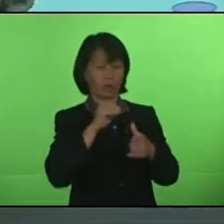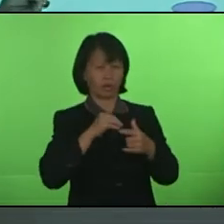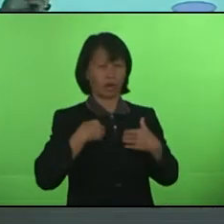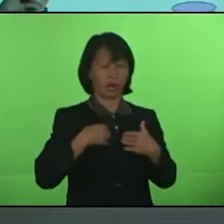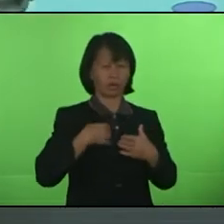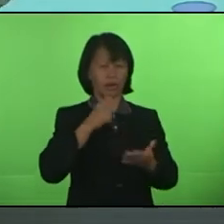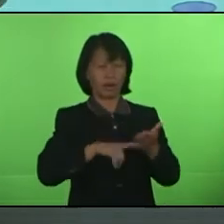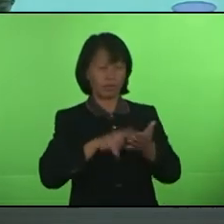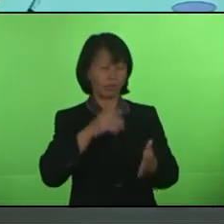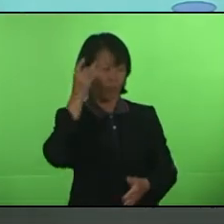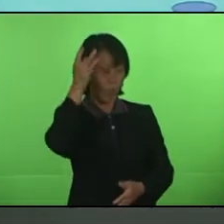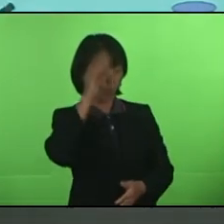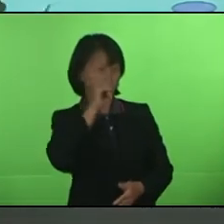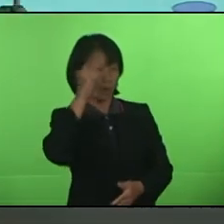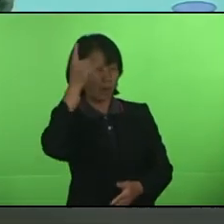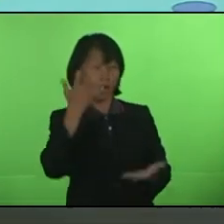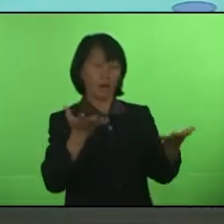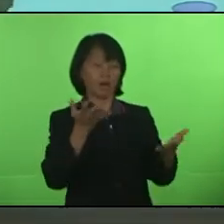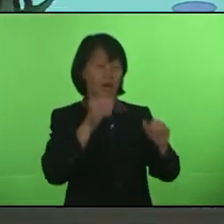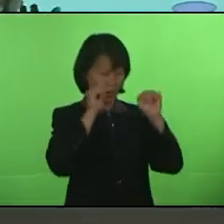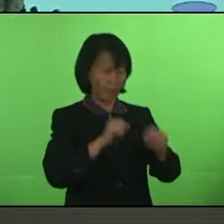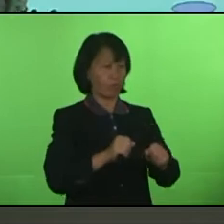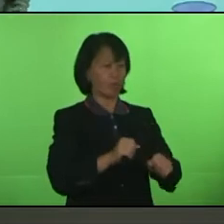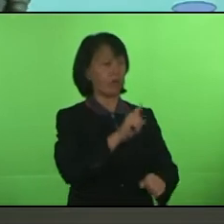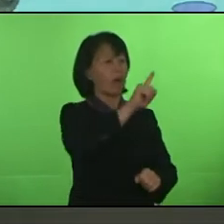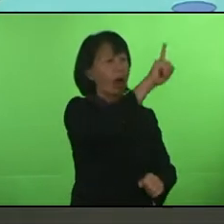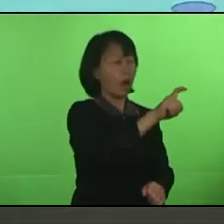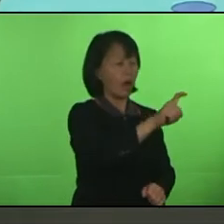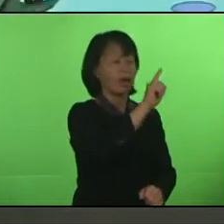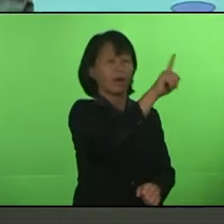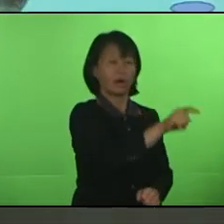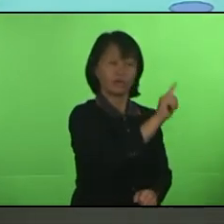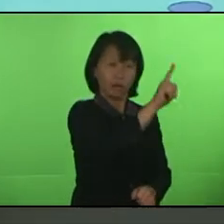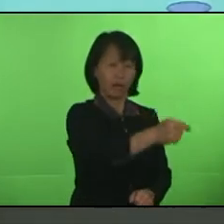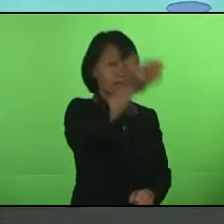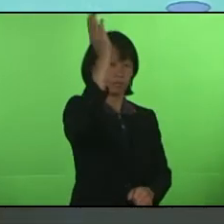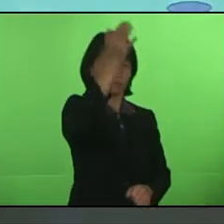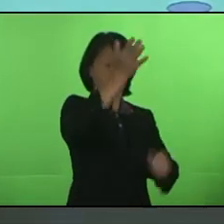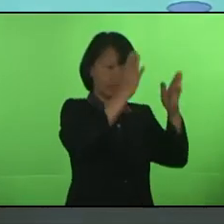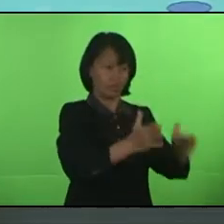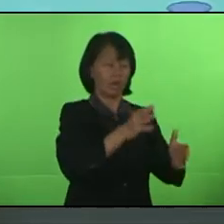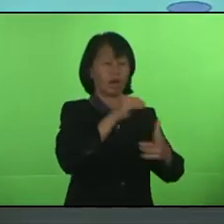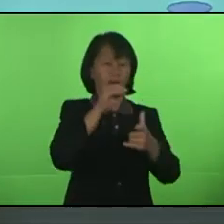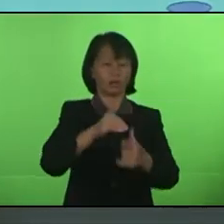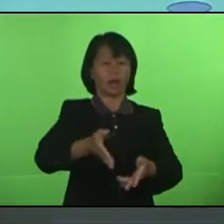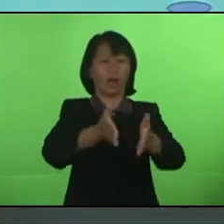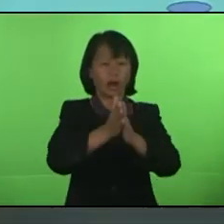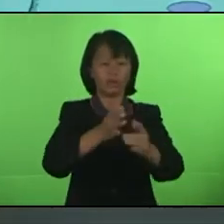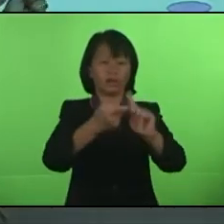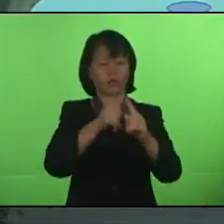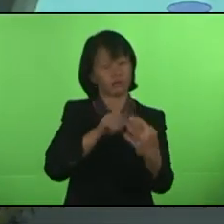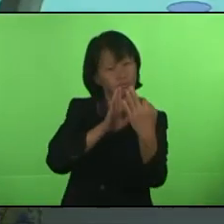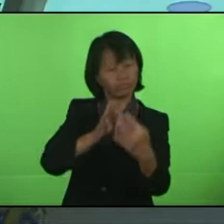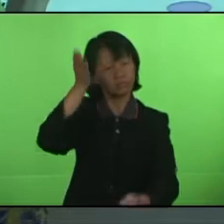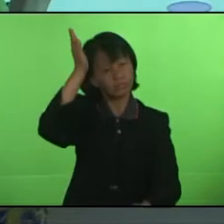want clarification, this is the time to ask your lecturer or to ask your tutor or your friend for help. All right,